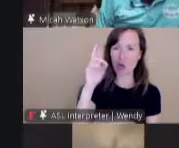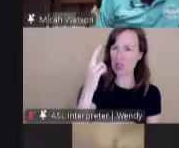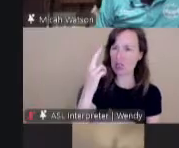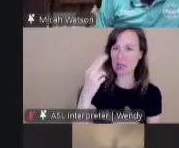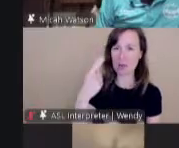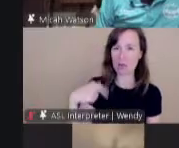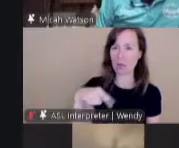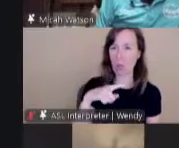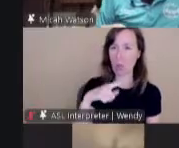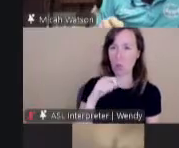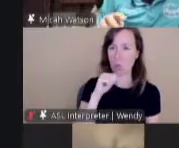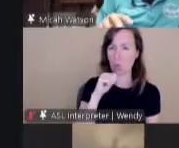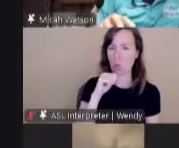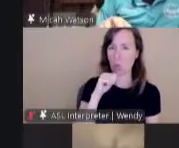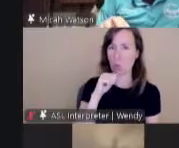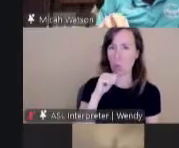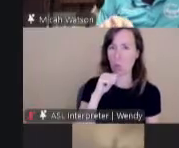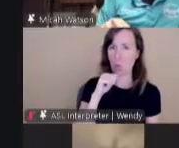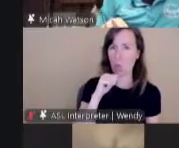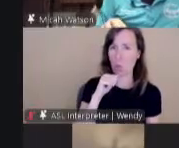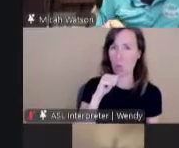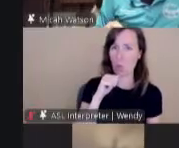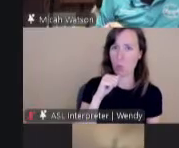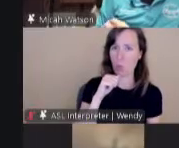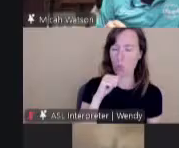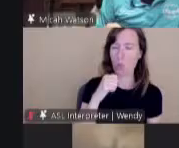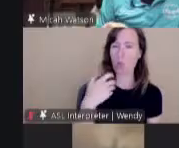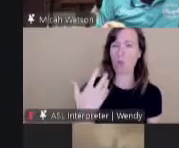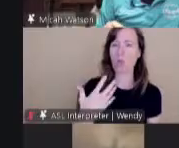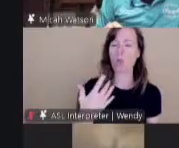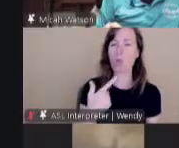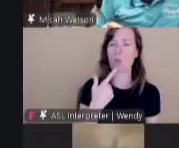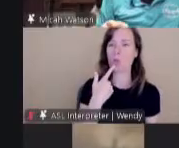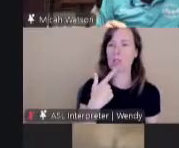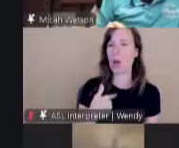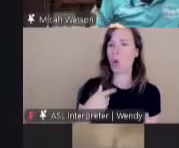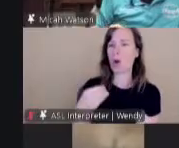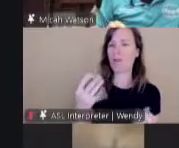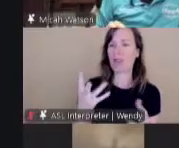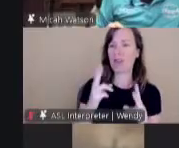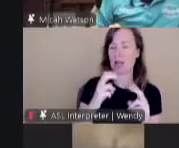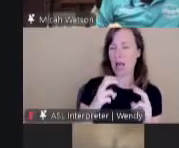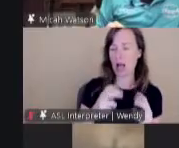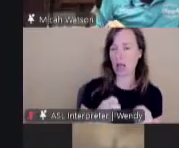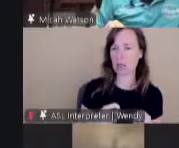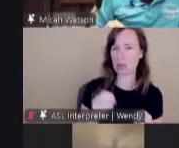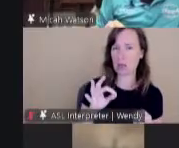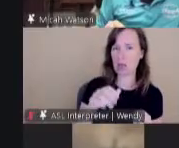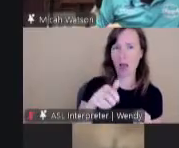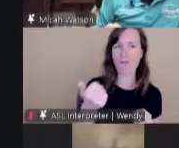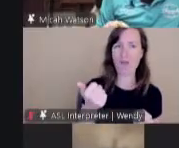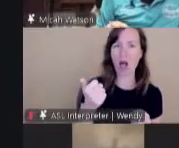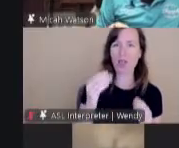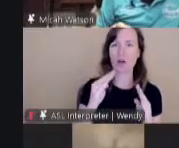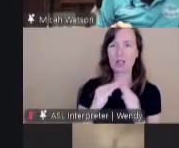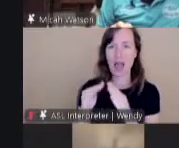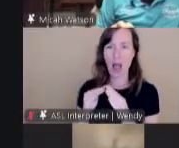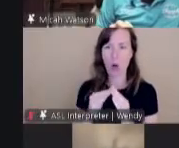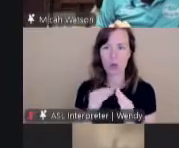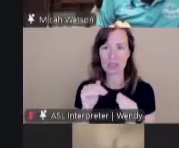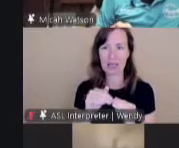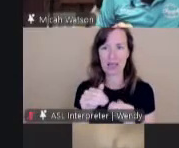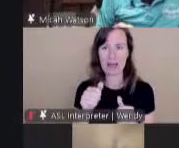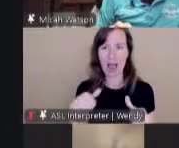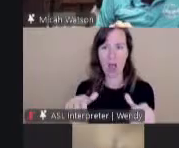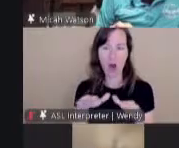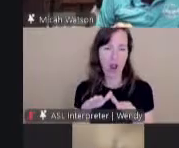not? So, and you said that we did an analysis of other municipalities in the